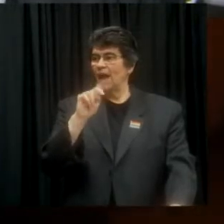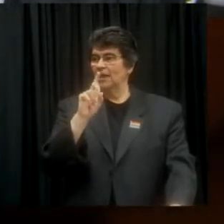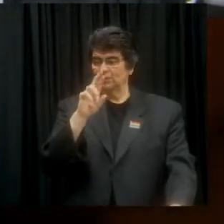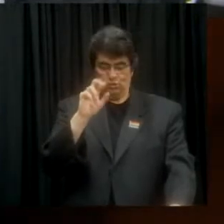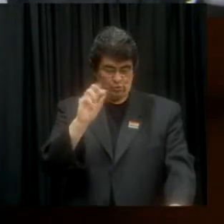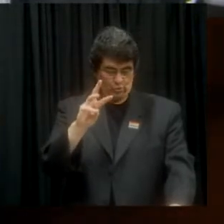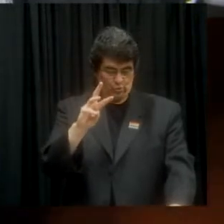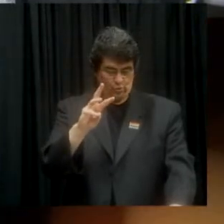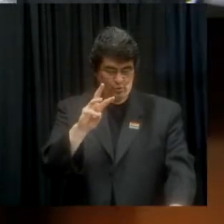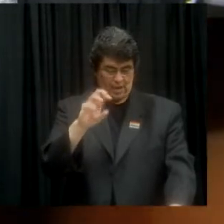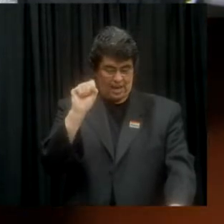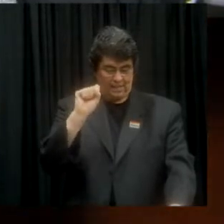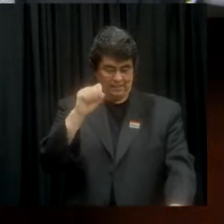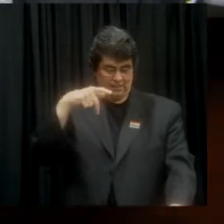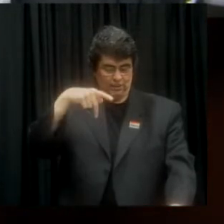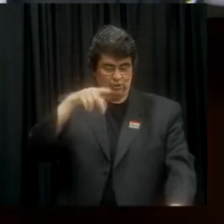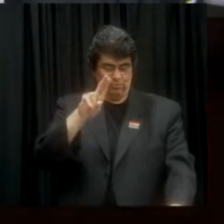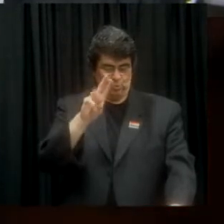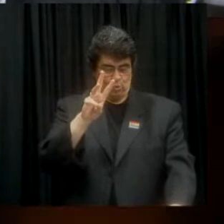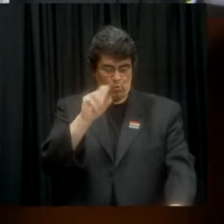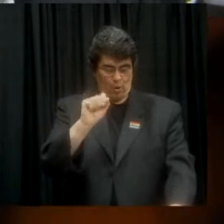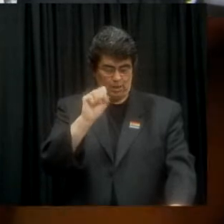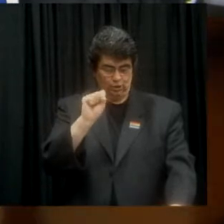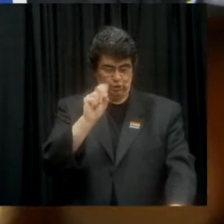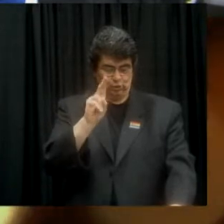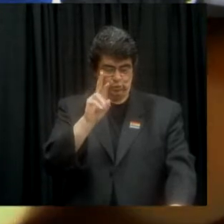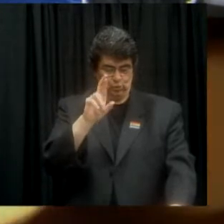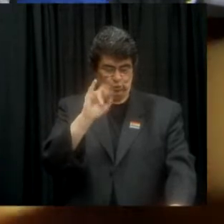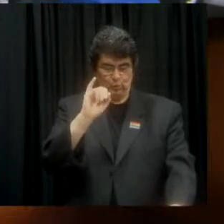Andrew S. Puasarintra.